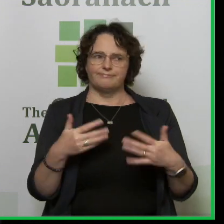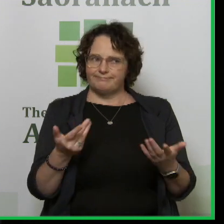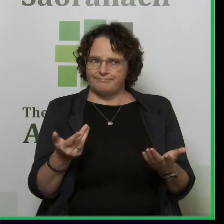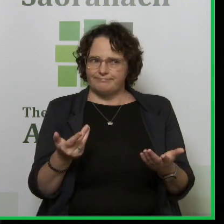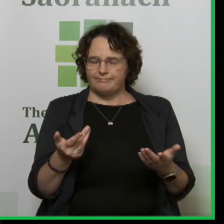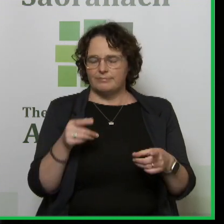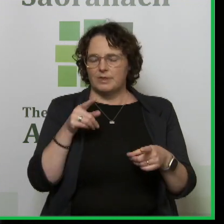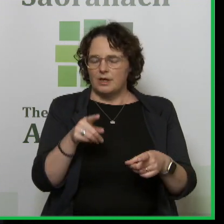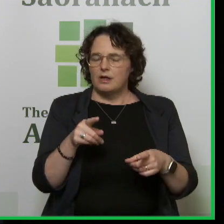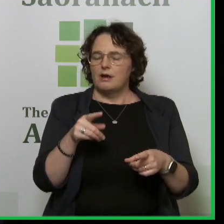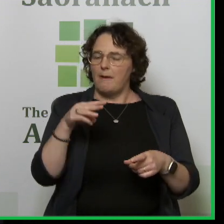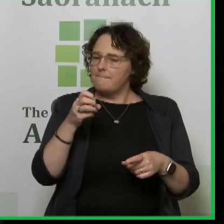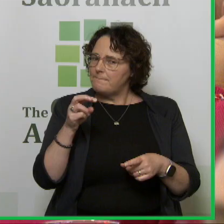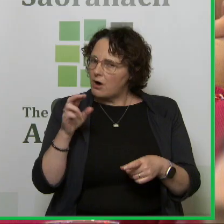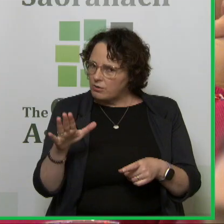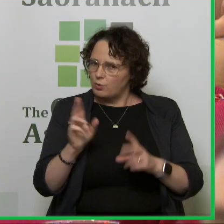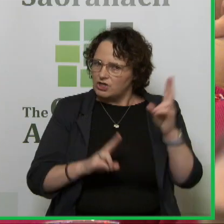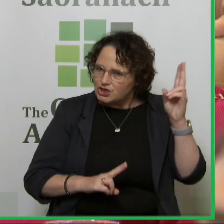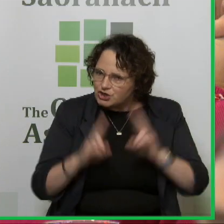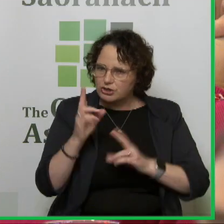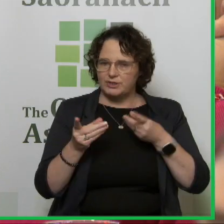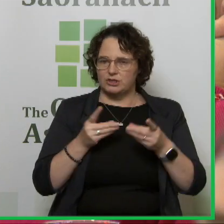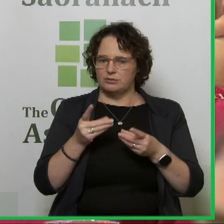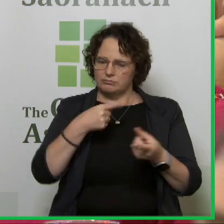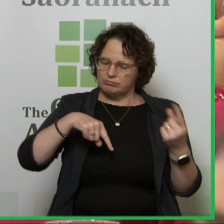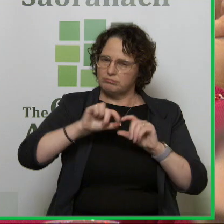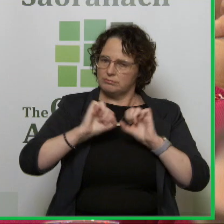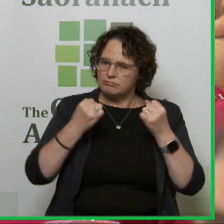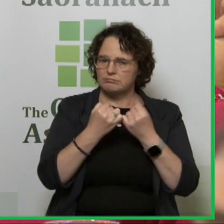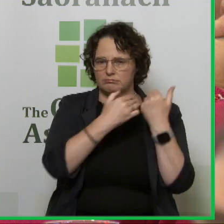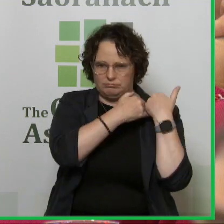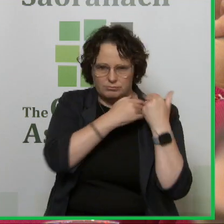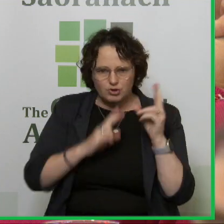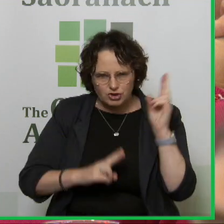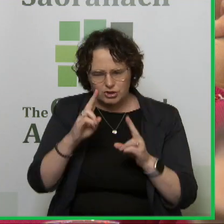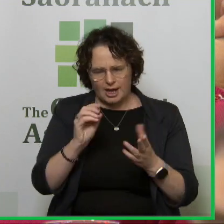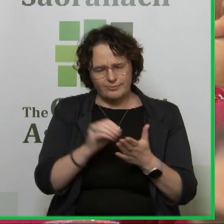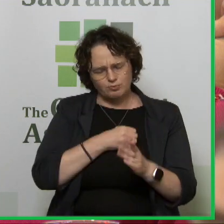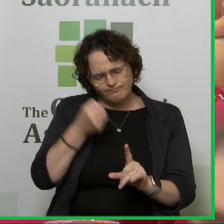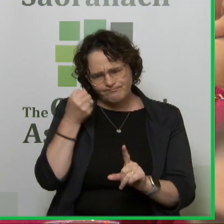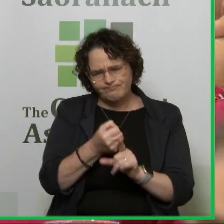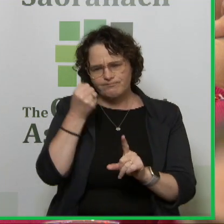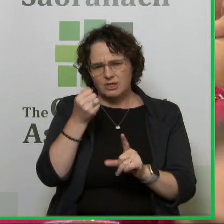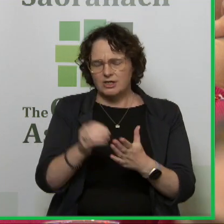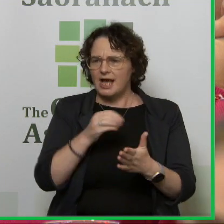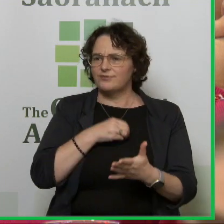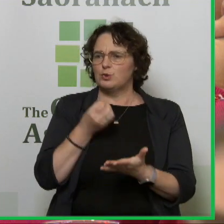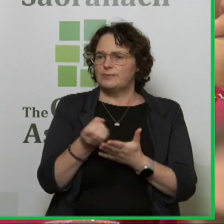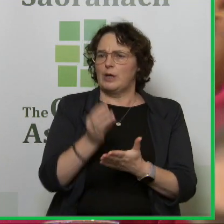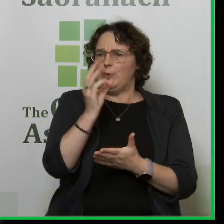saying there's a moral case, this is something we should be doing as a society, and I really, really feel that. I can't say that strongly enough. You shouldn't have to make the case